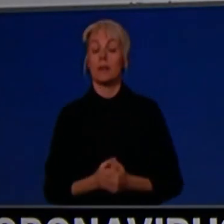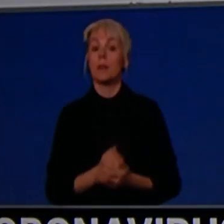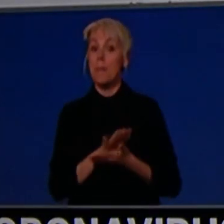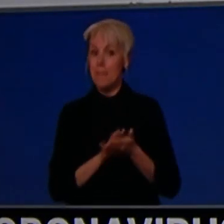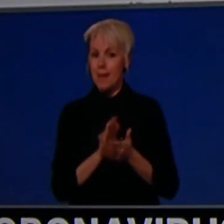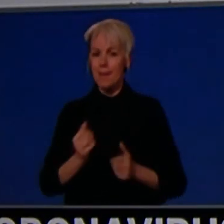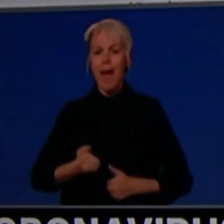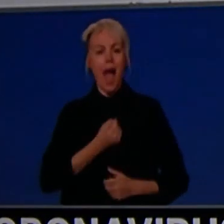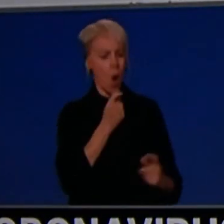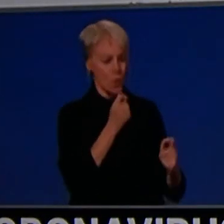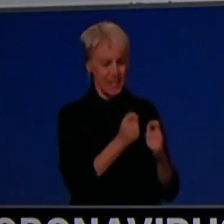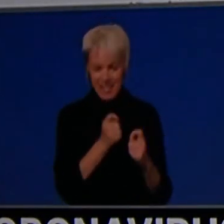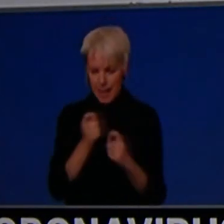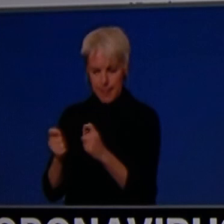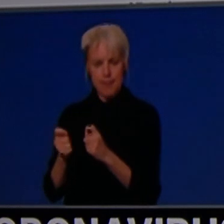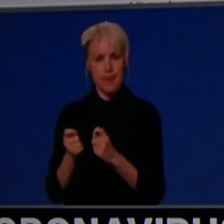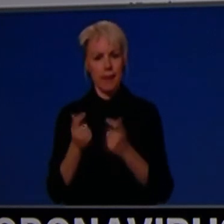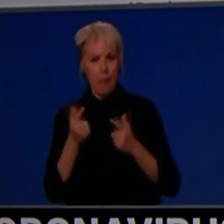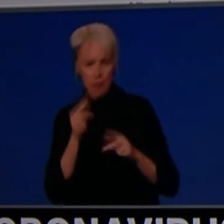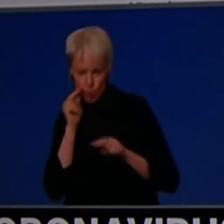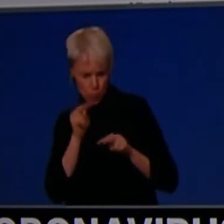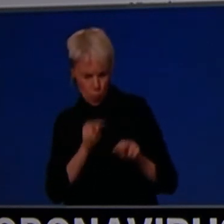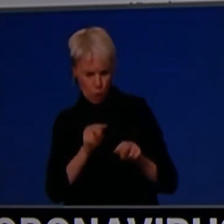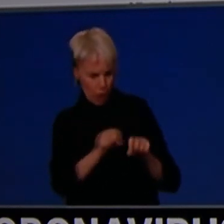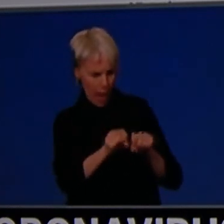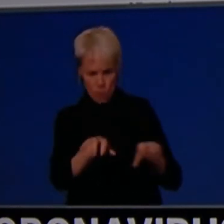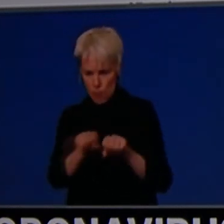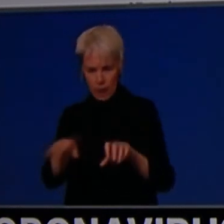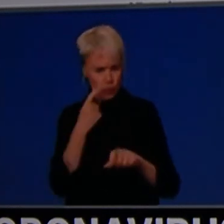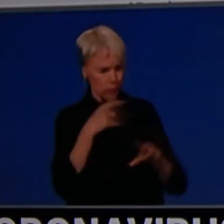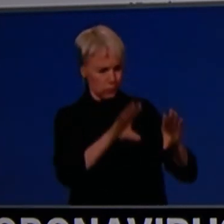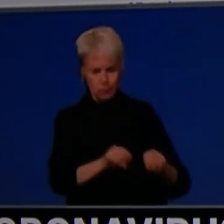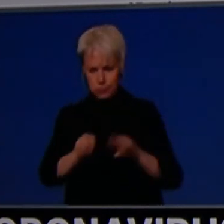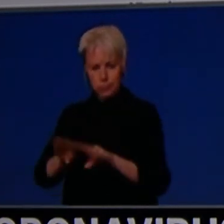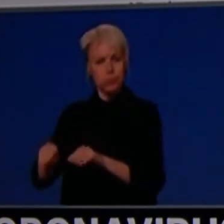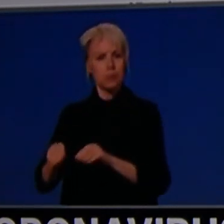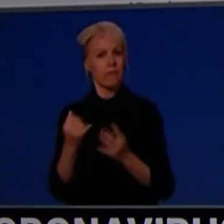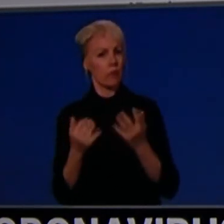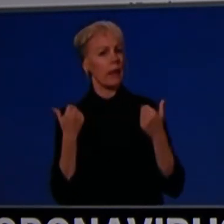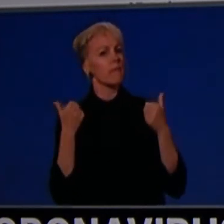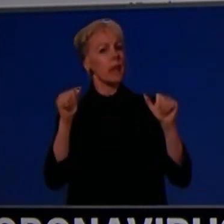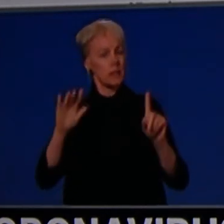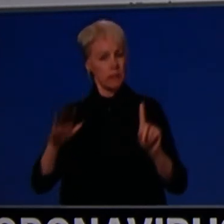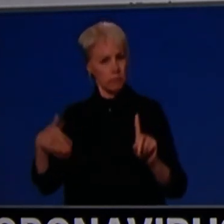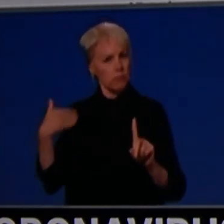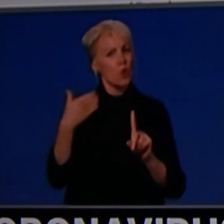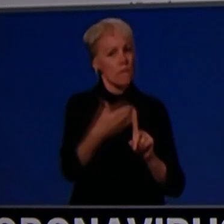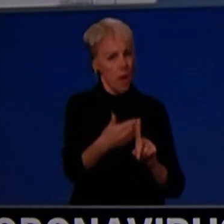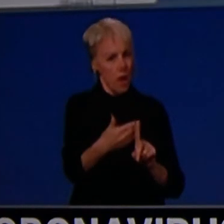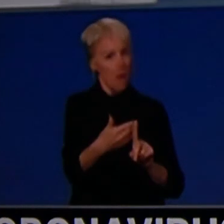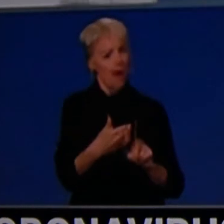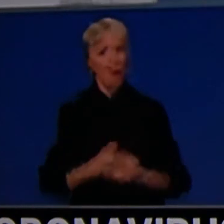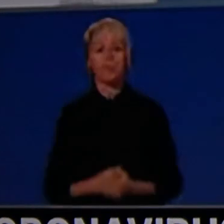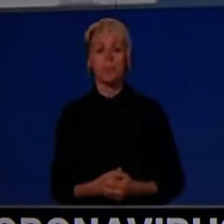testing regimen, our surveillance regimen is highly effective. And to show you that more starkly, we'll look at the